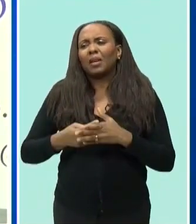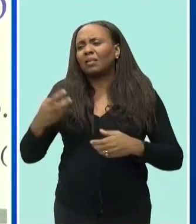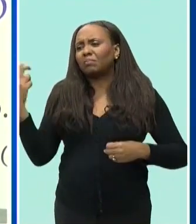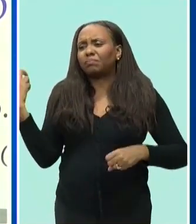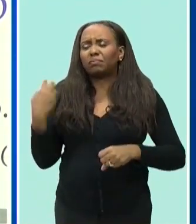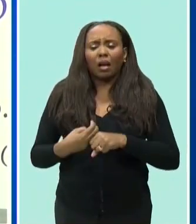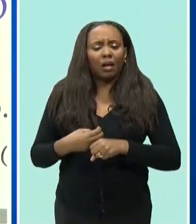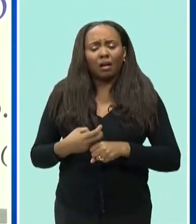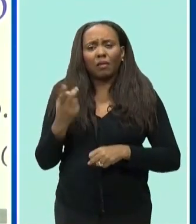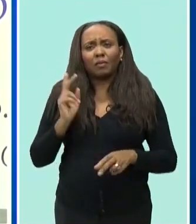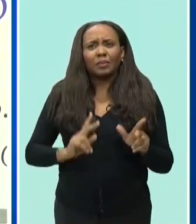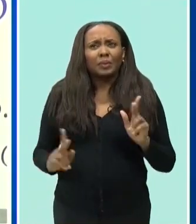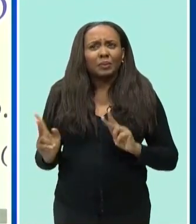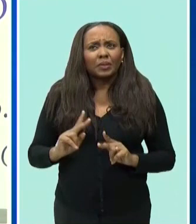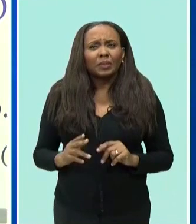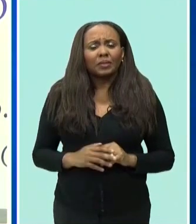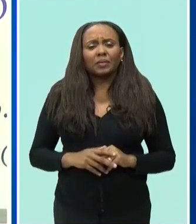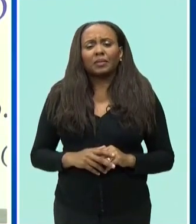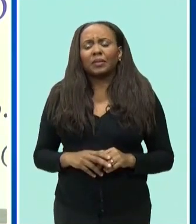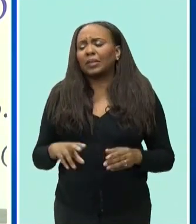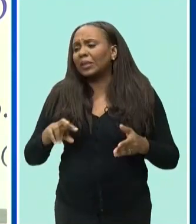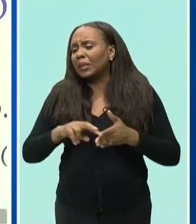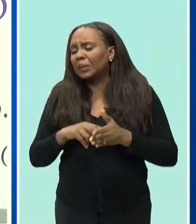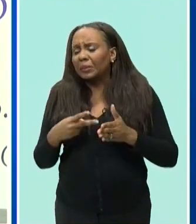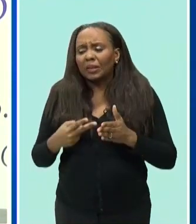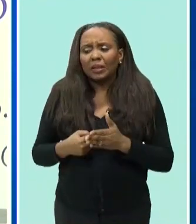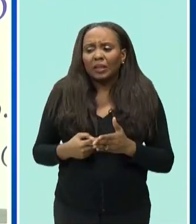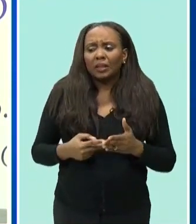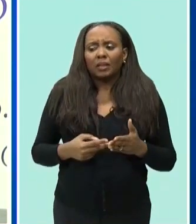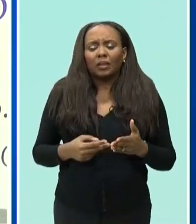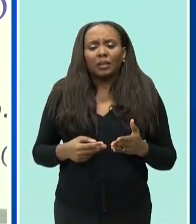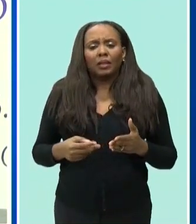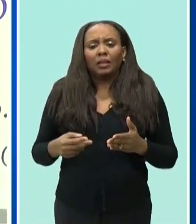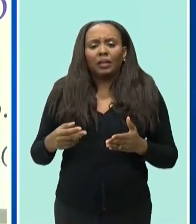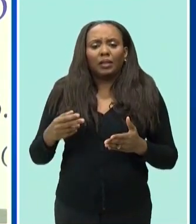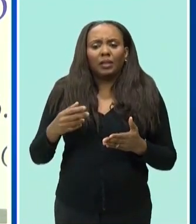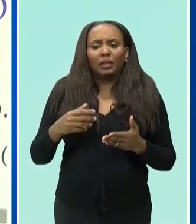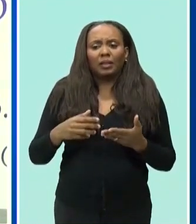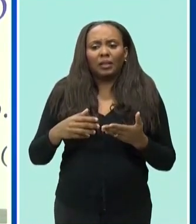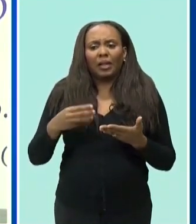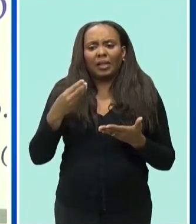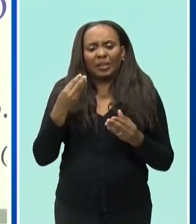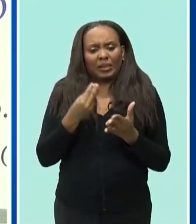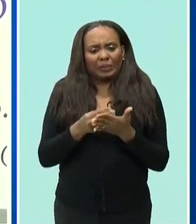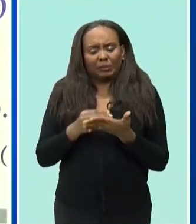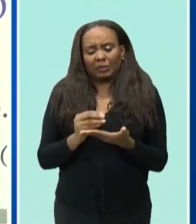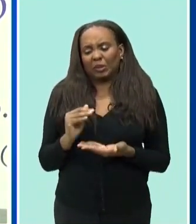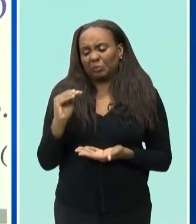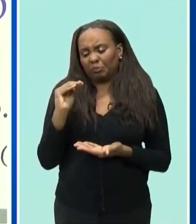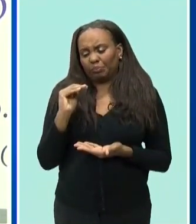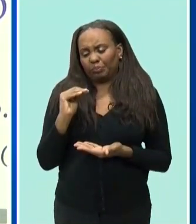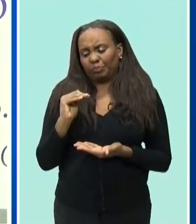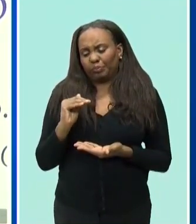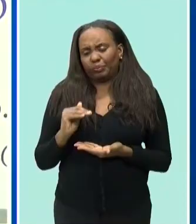That translates into a reduction in disposable income.